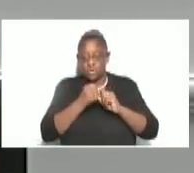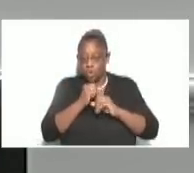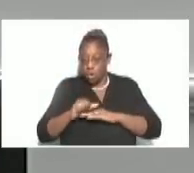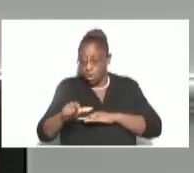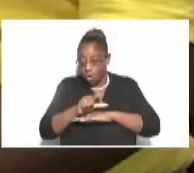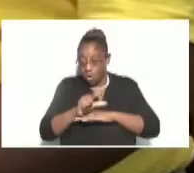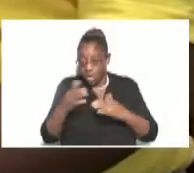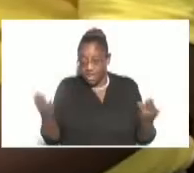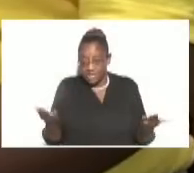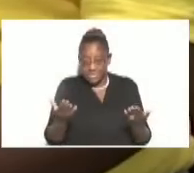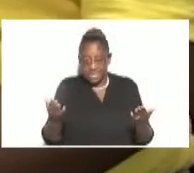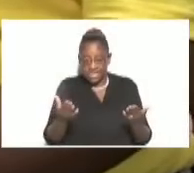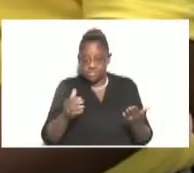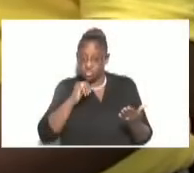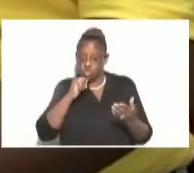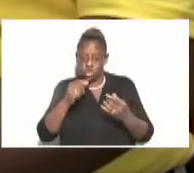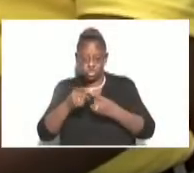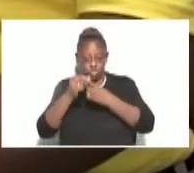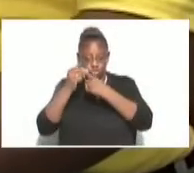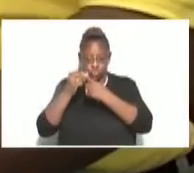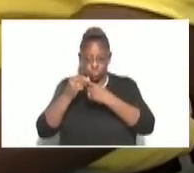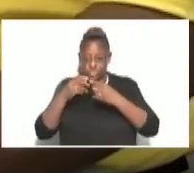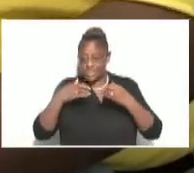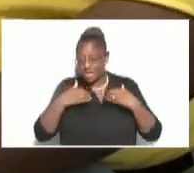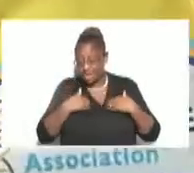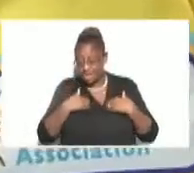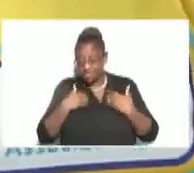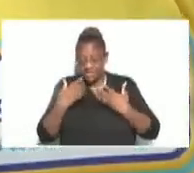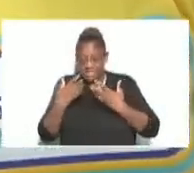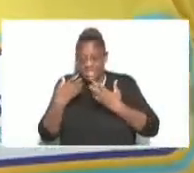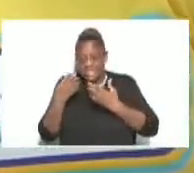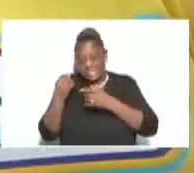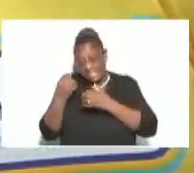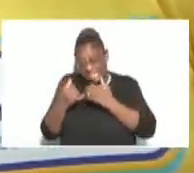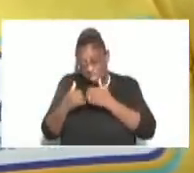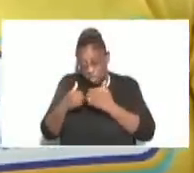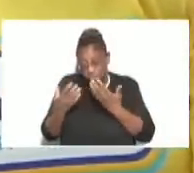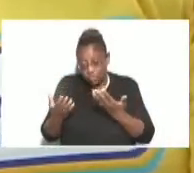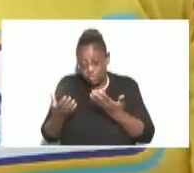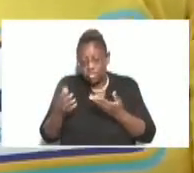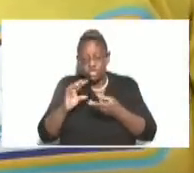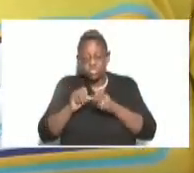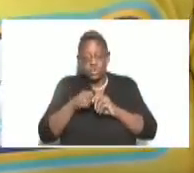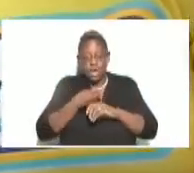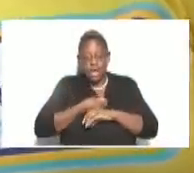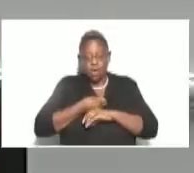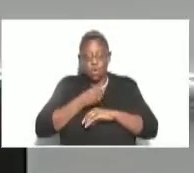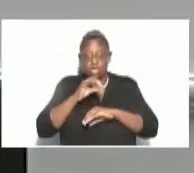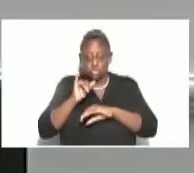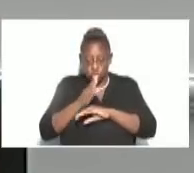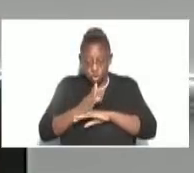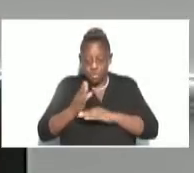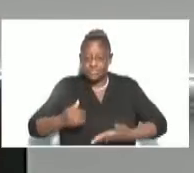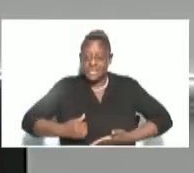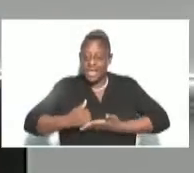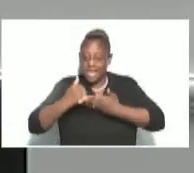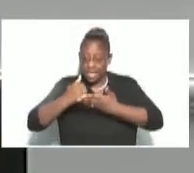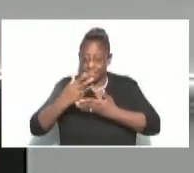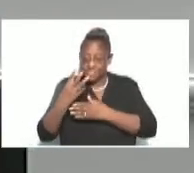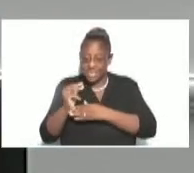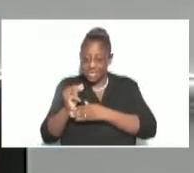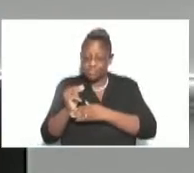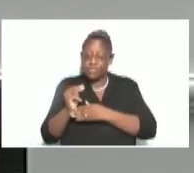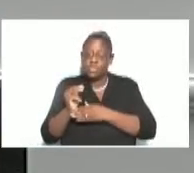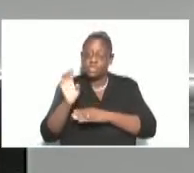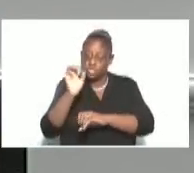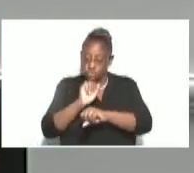this earth. They didn't choose to have an extra chromosome, but they were gifted one. And so it's our job to do what we can to help them to